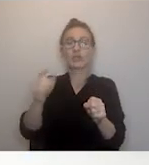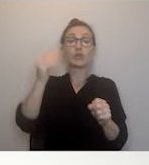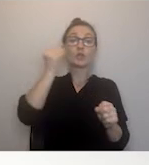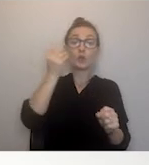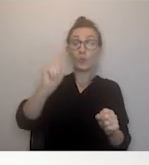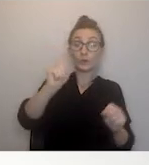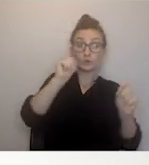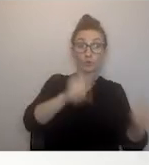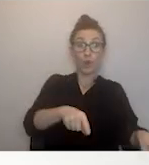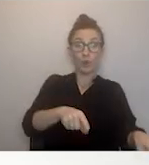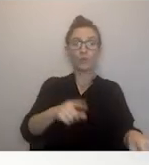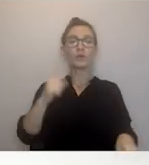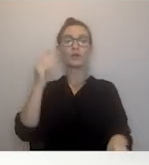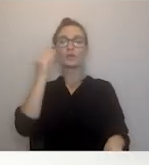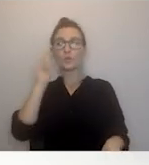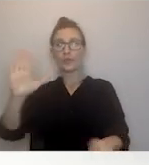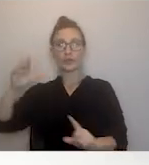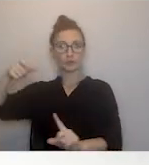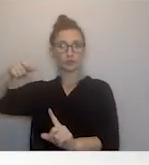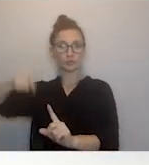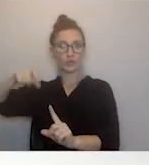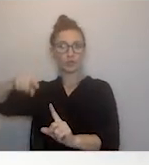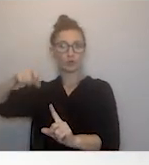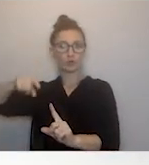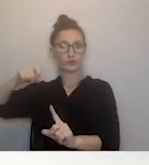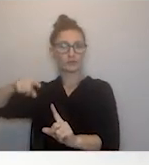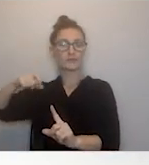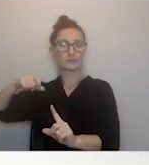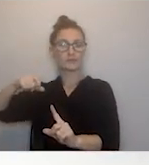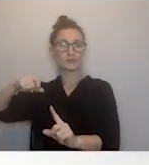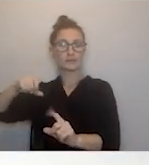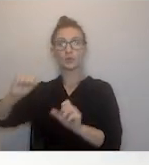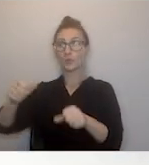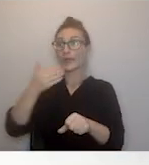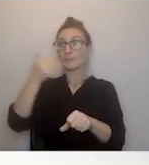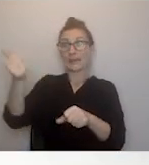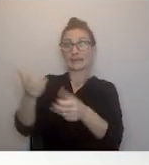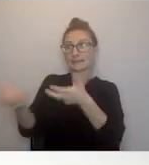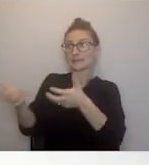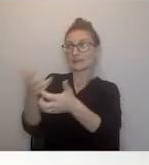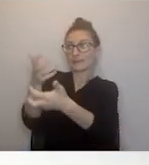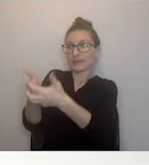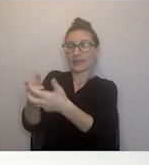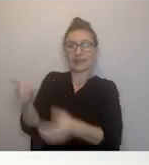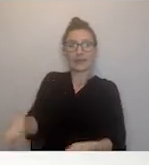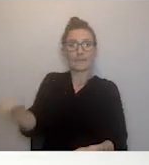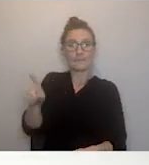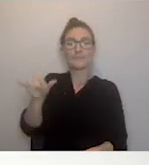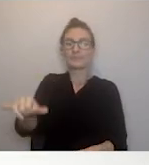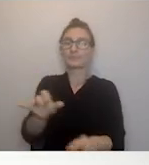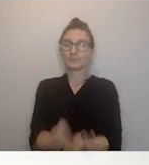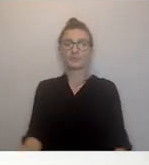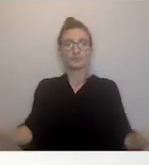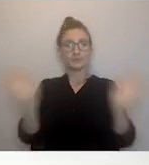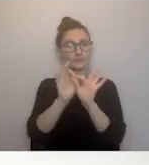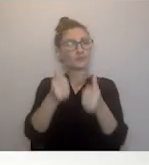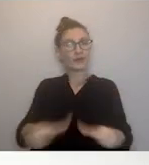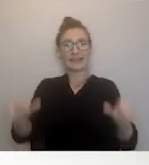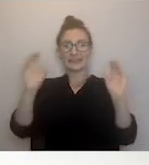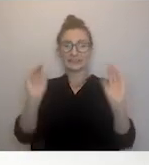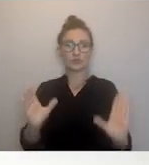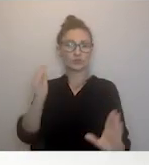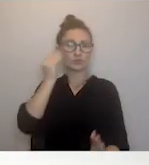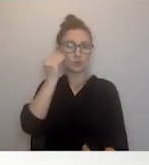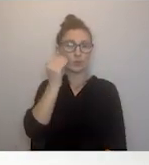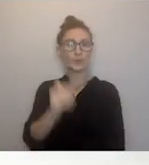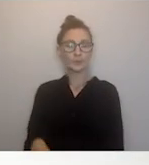where you want to go, and then know the activators or triggers of that given population so that you can best speak to them. And that is going to be highly important for